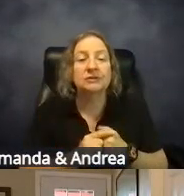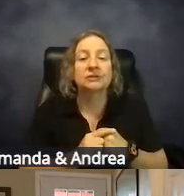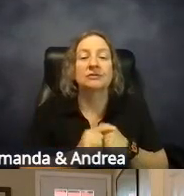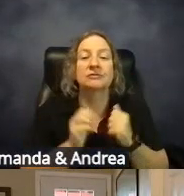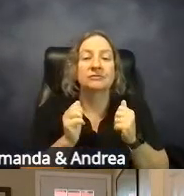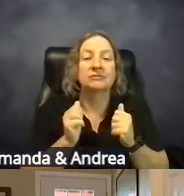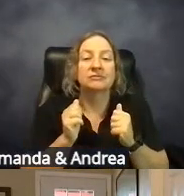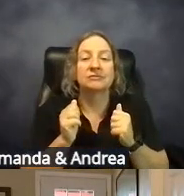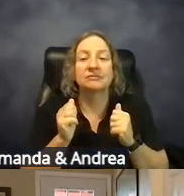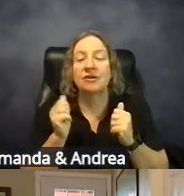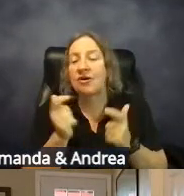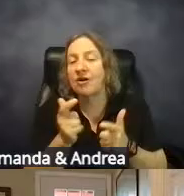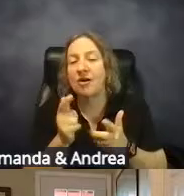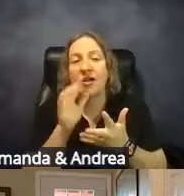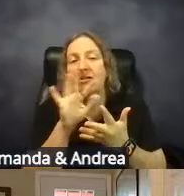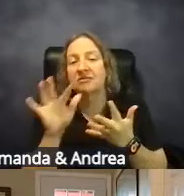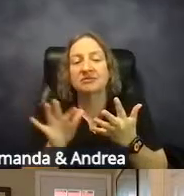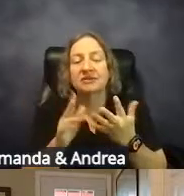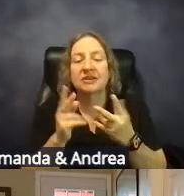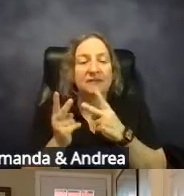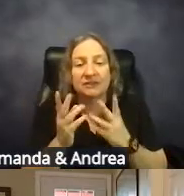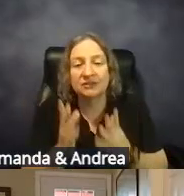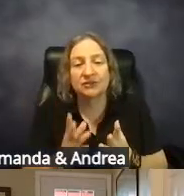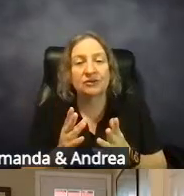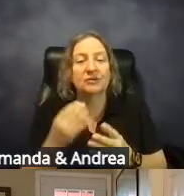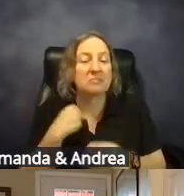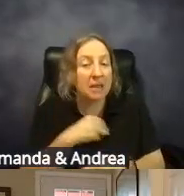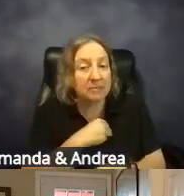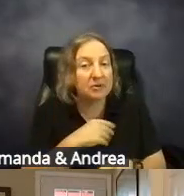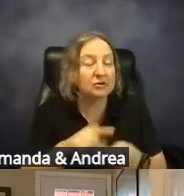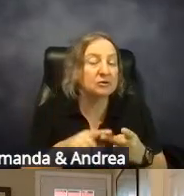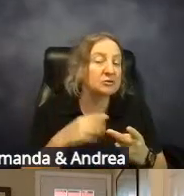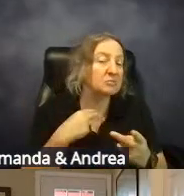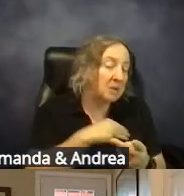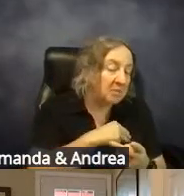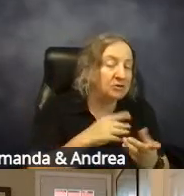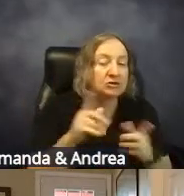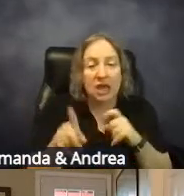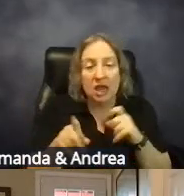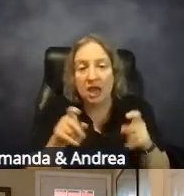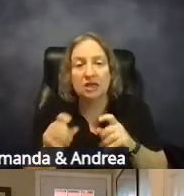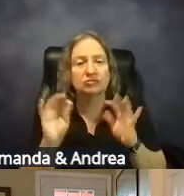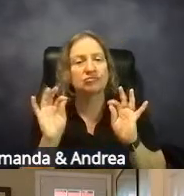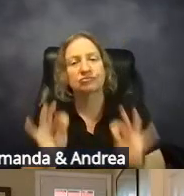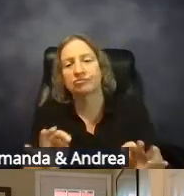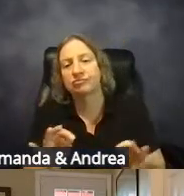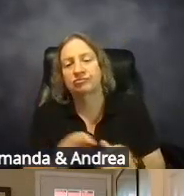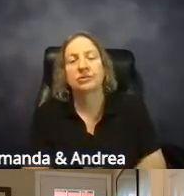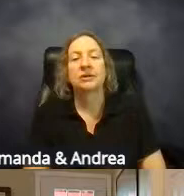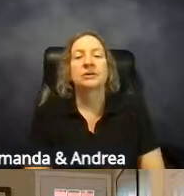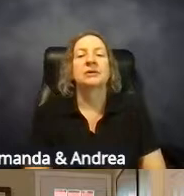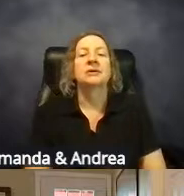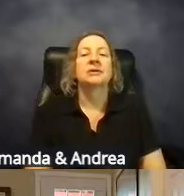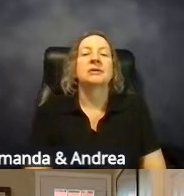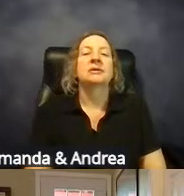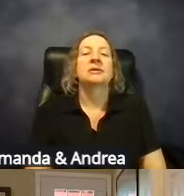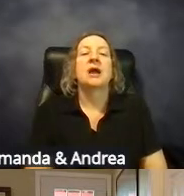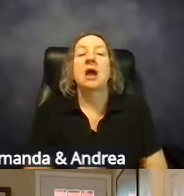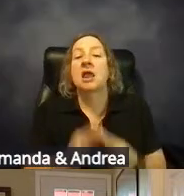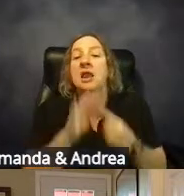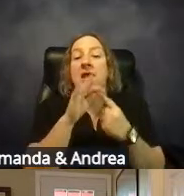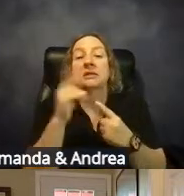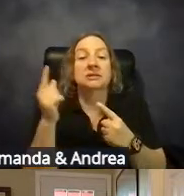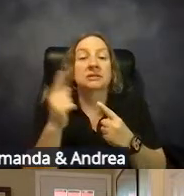the other visiting members or members. And so, unless someone